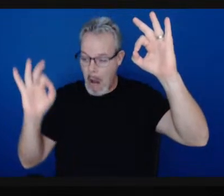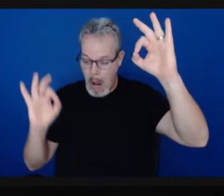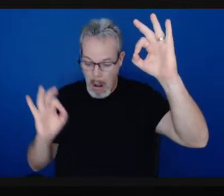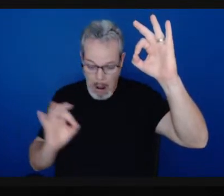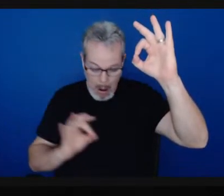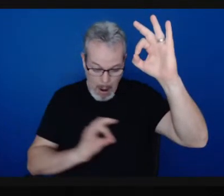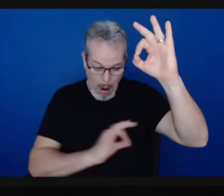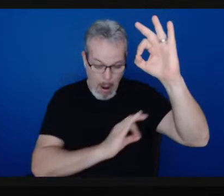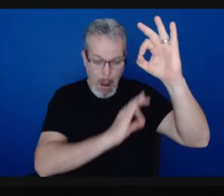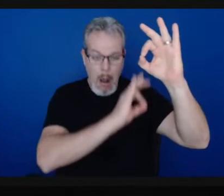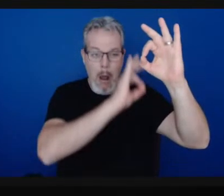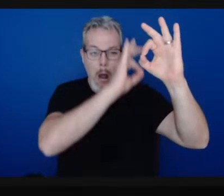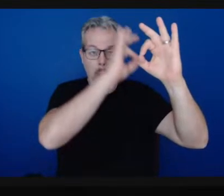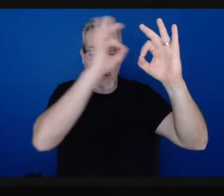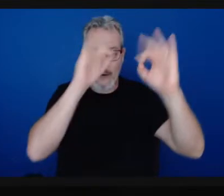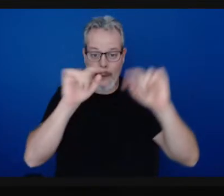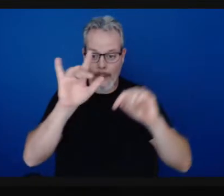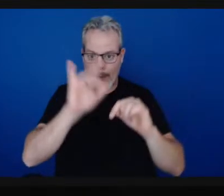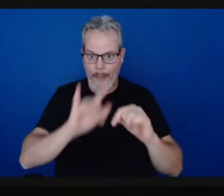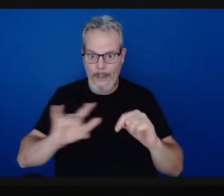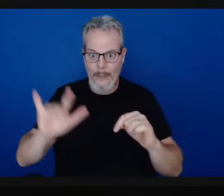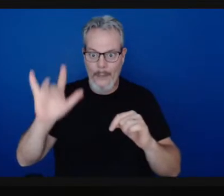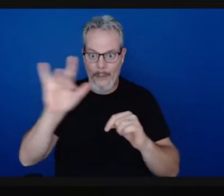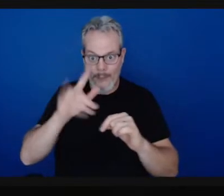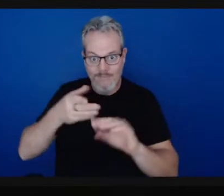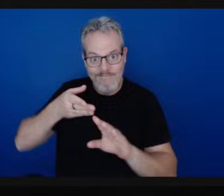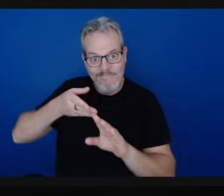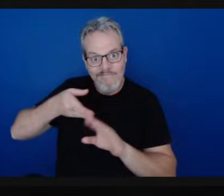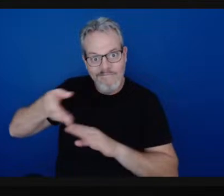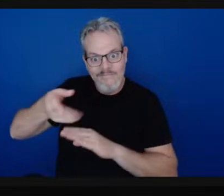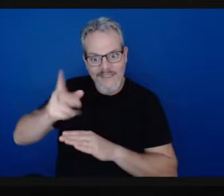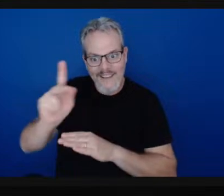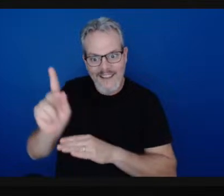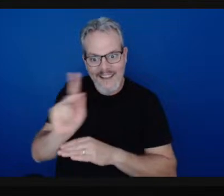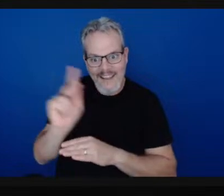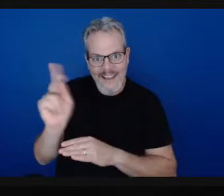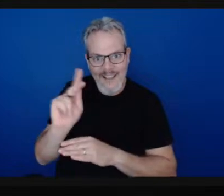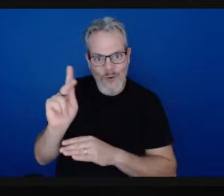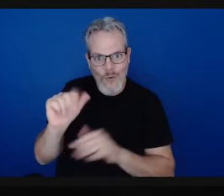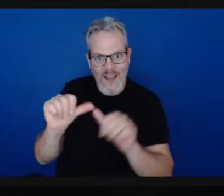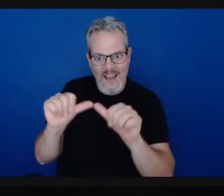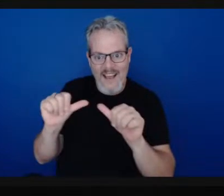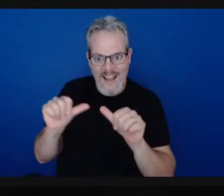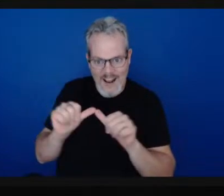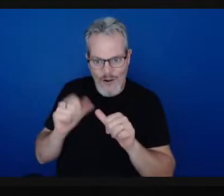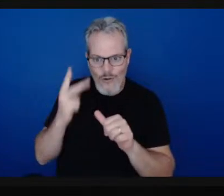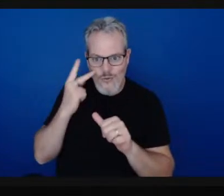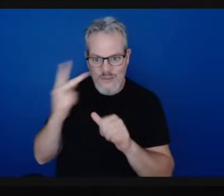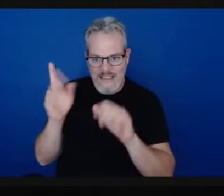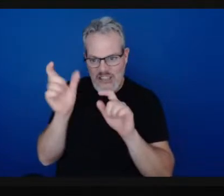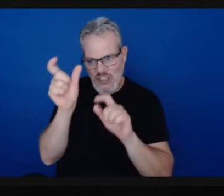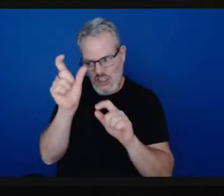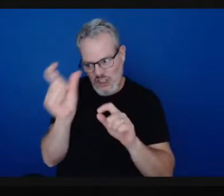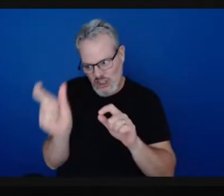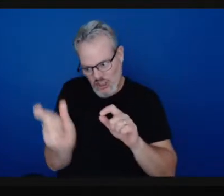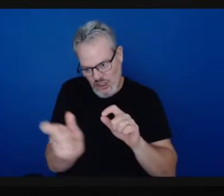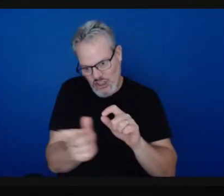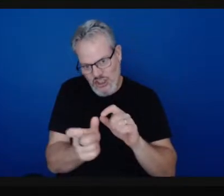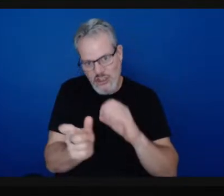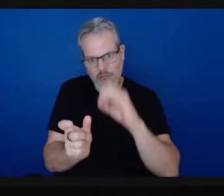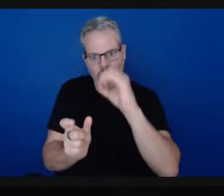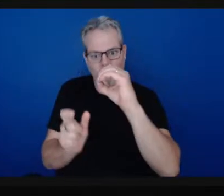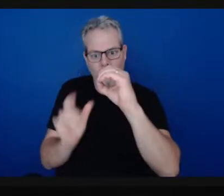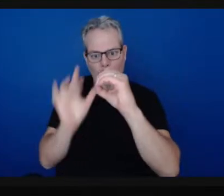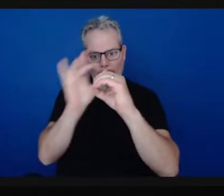especially so on the Kilauea side, where you have this zone of maximum bending intersecting this magma pathway. So we have this really